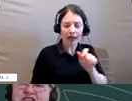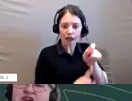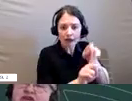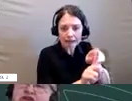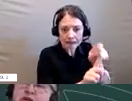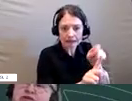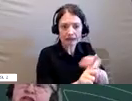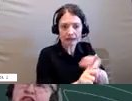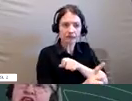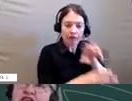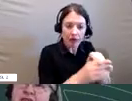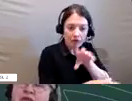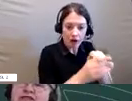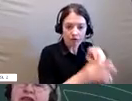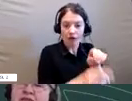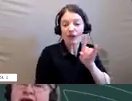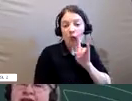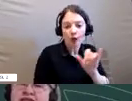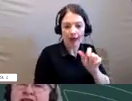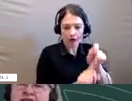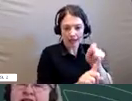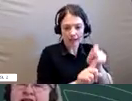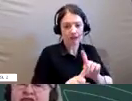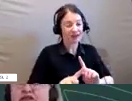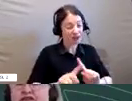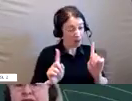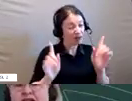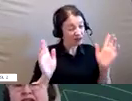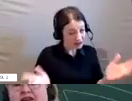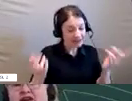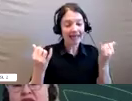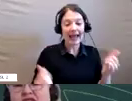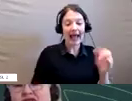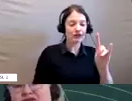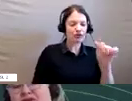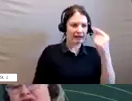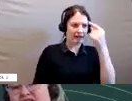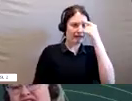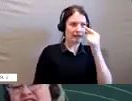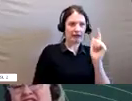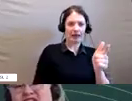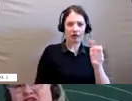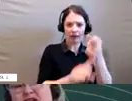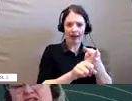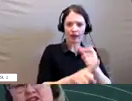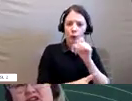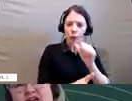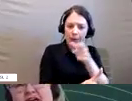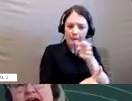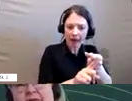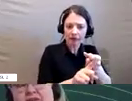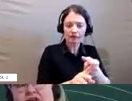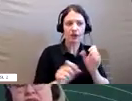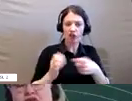of allegations. So in Victoria, we're really thinking about what's the impact for everybody in the coercive control legislation and trying